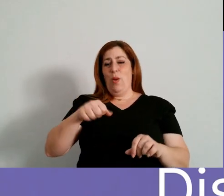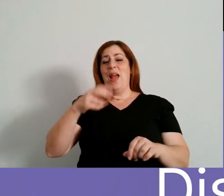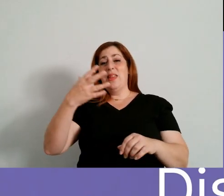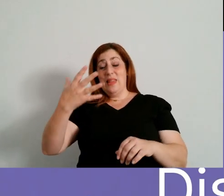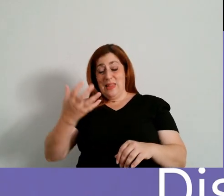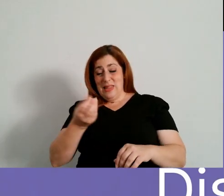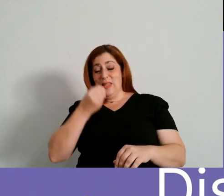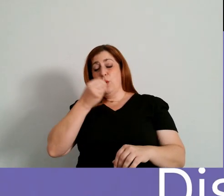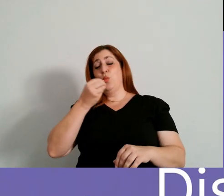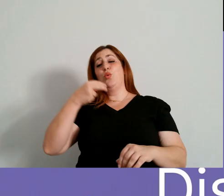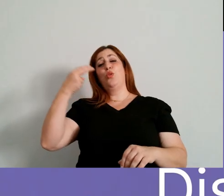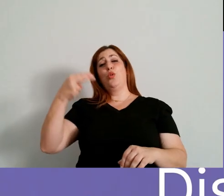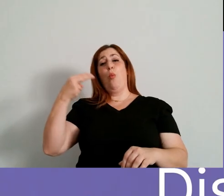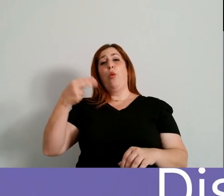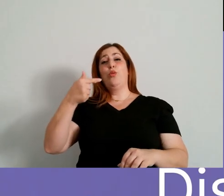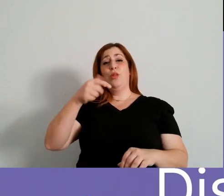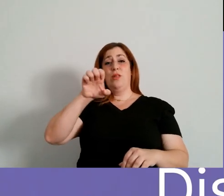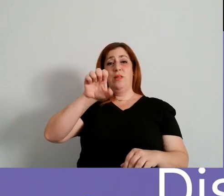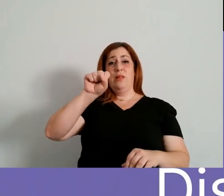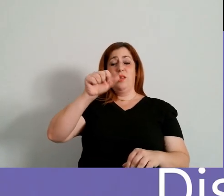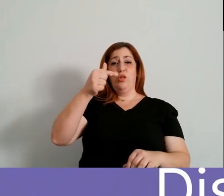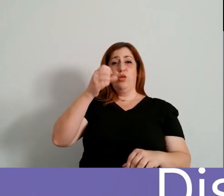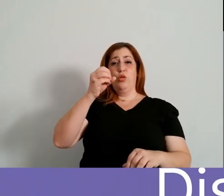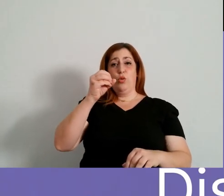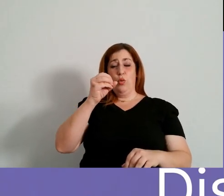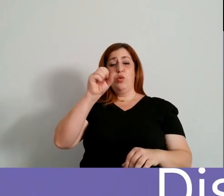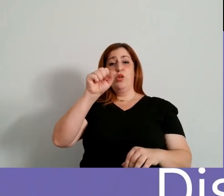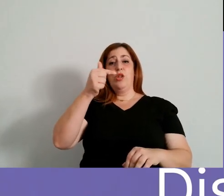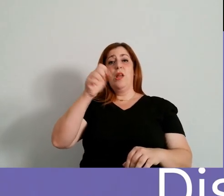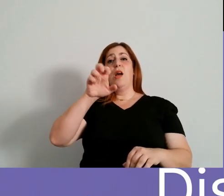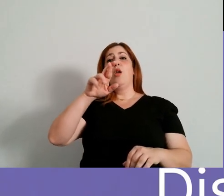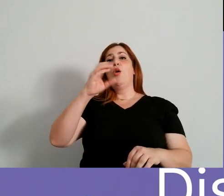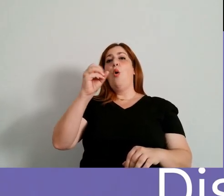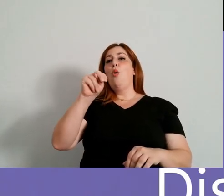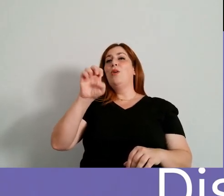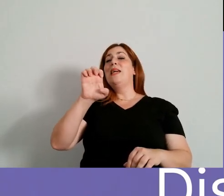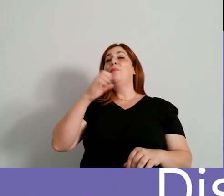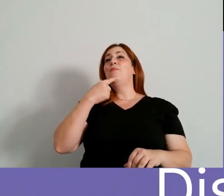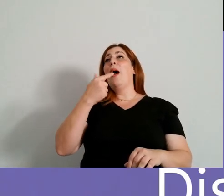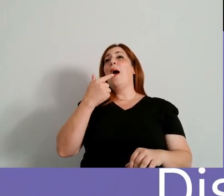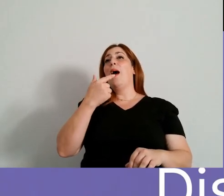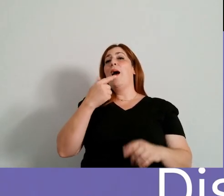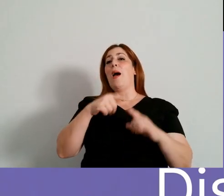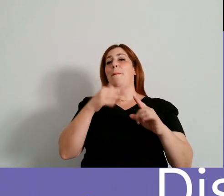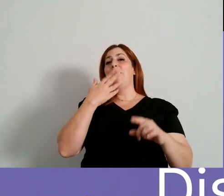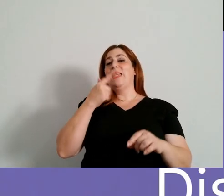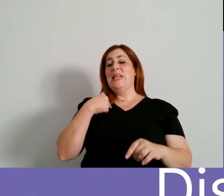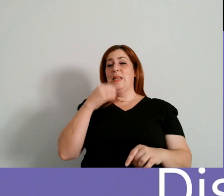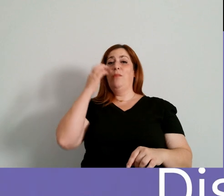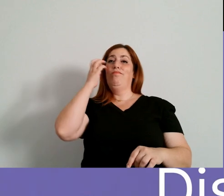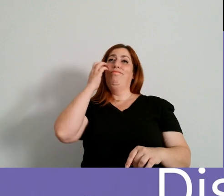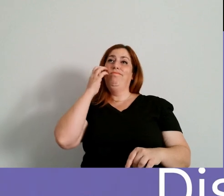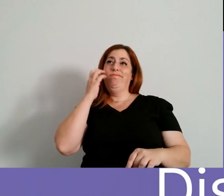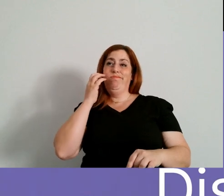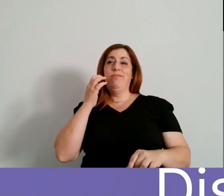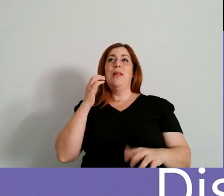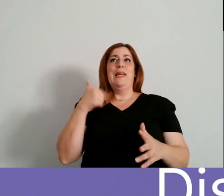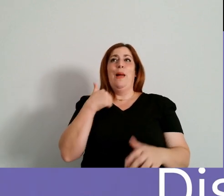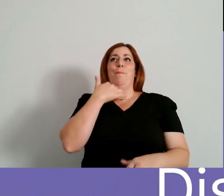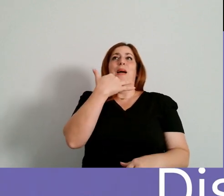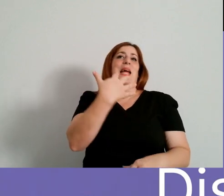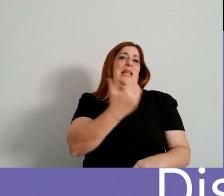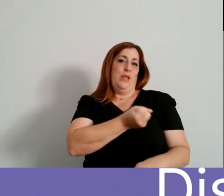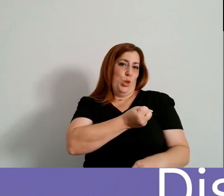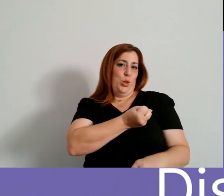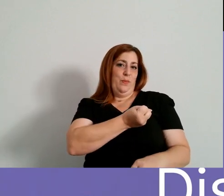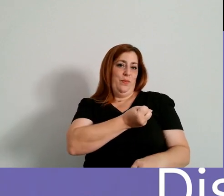different experience-wise. Of course, what I can say is that the rights are